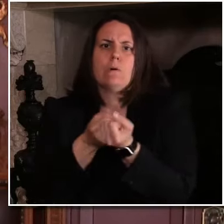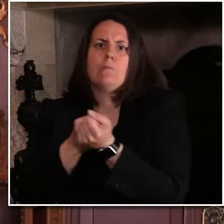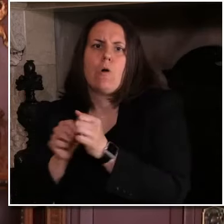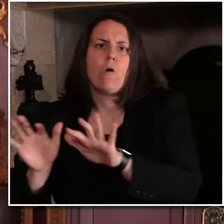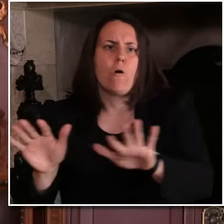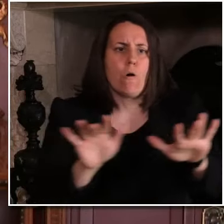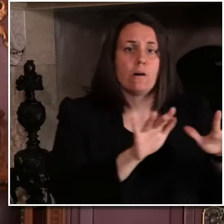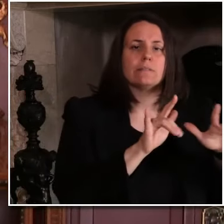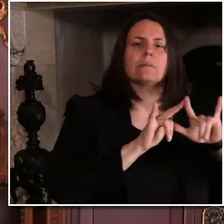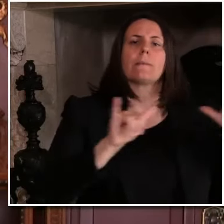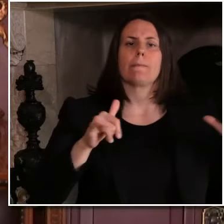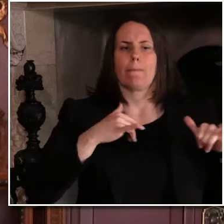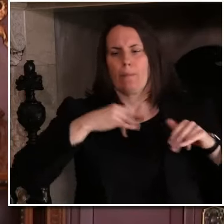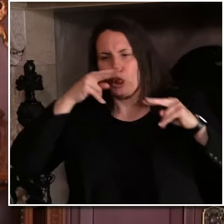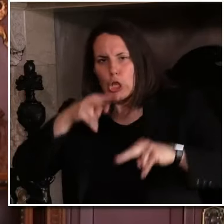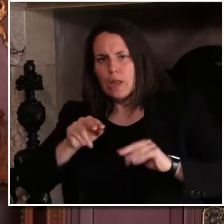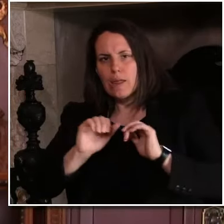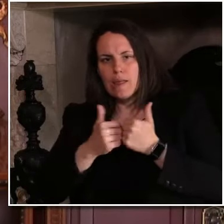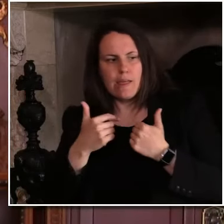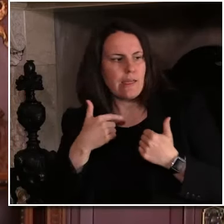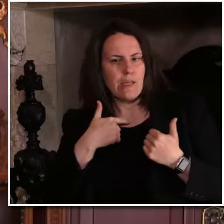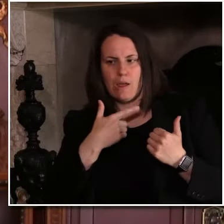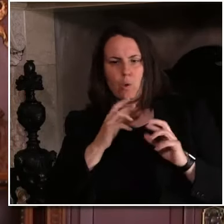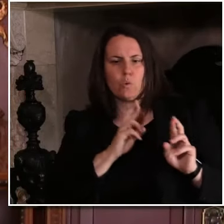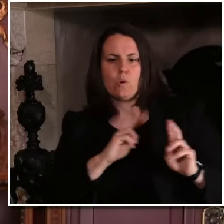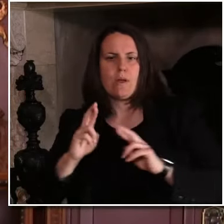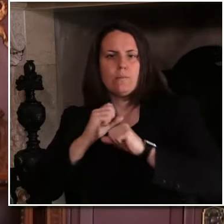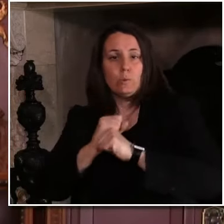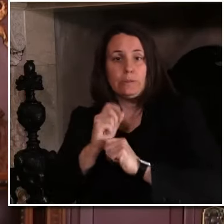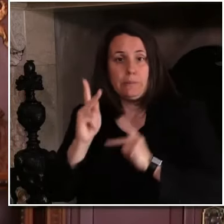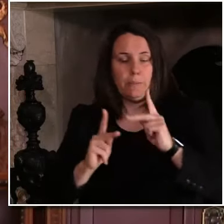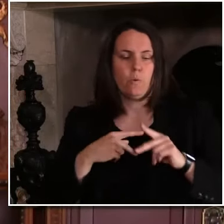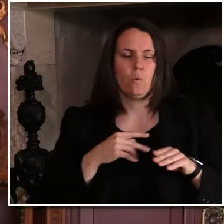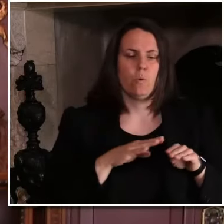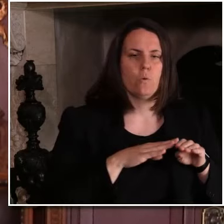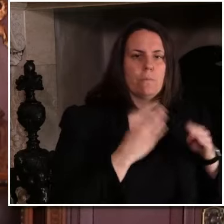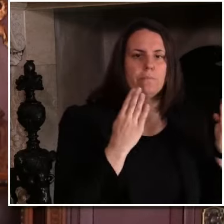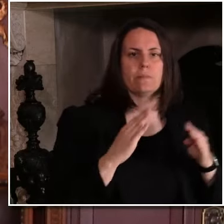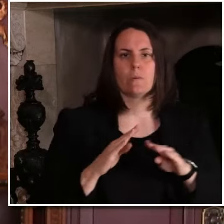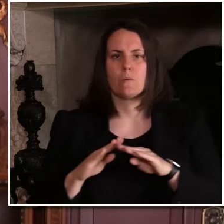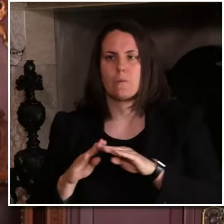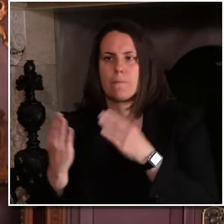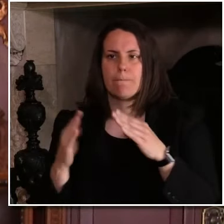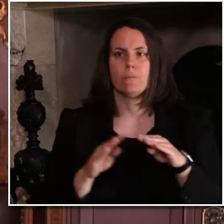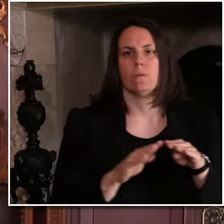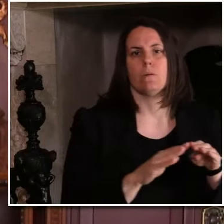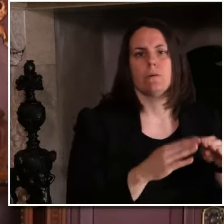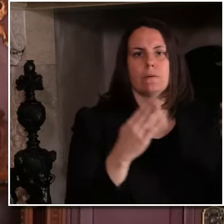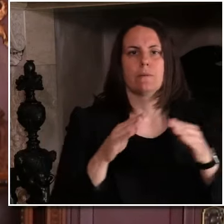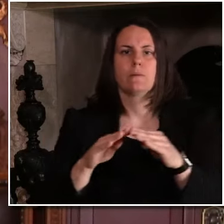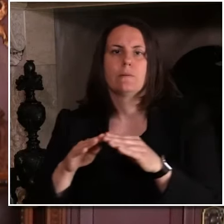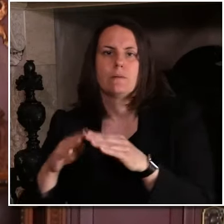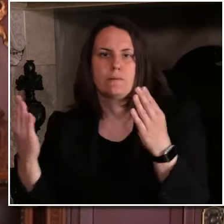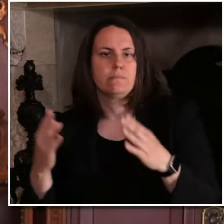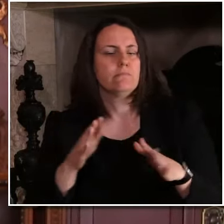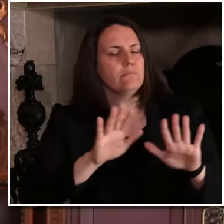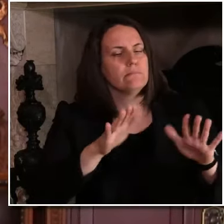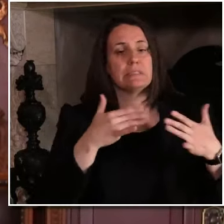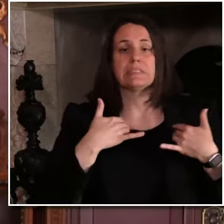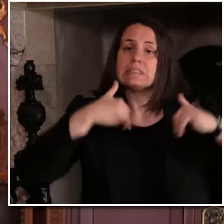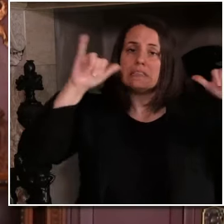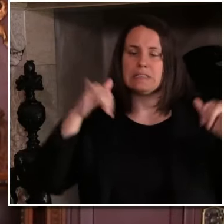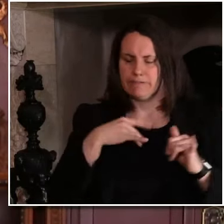reopen different parts of our economy, and we will continue to do that during this time, up and through